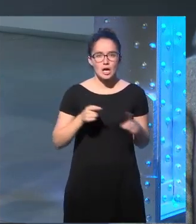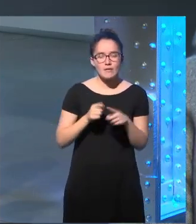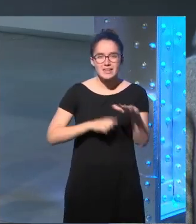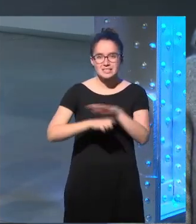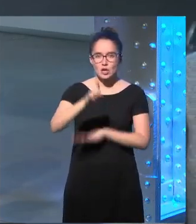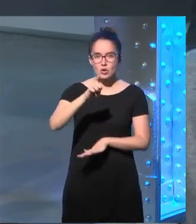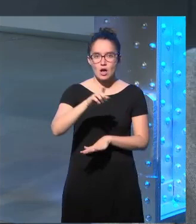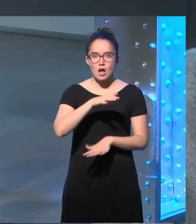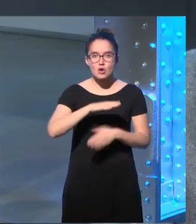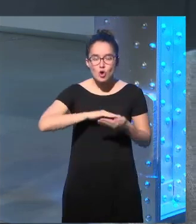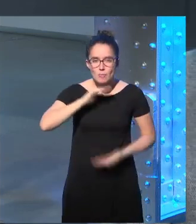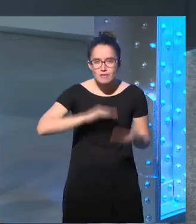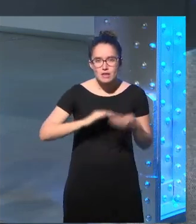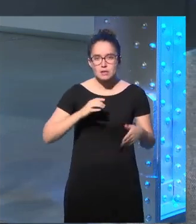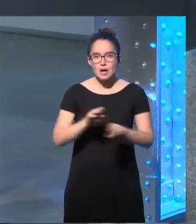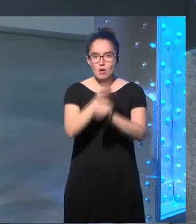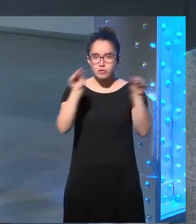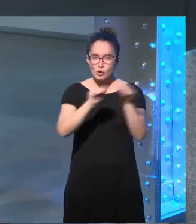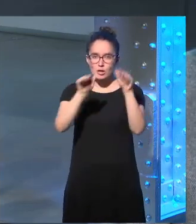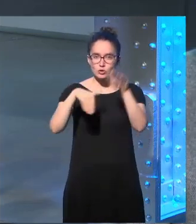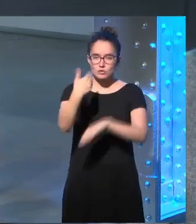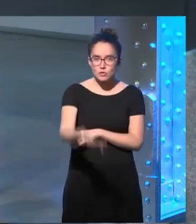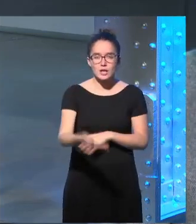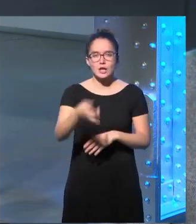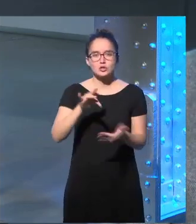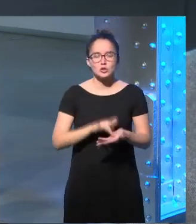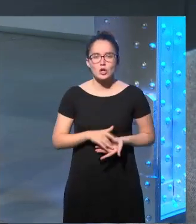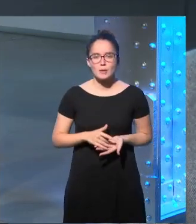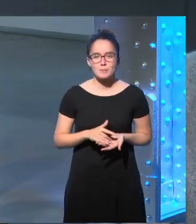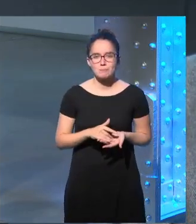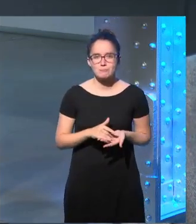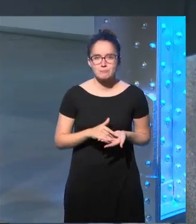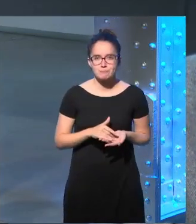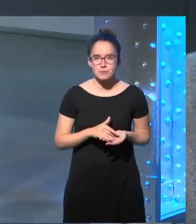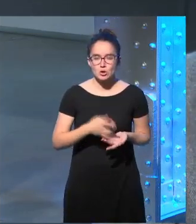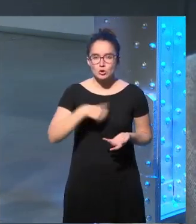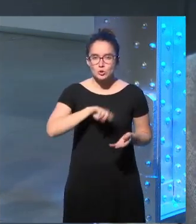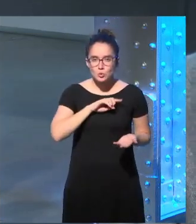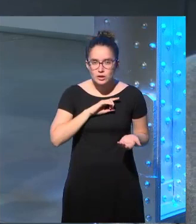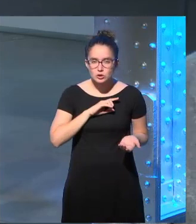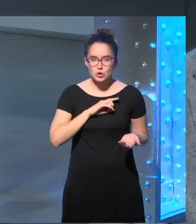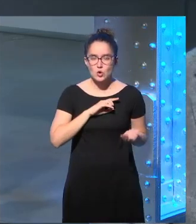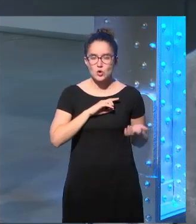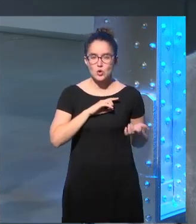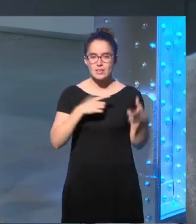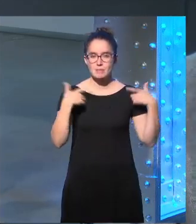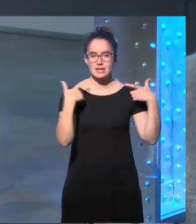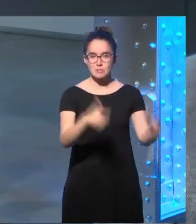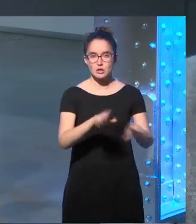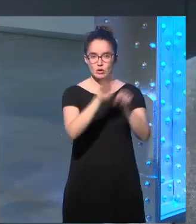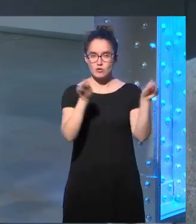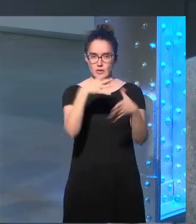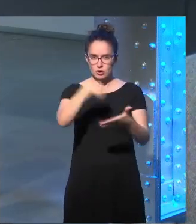and we have many options to develop skills, to train ourselves outside. We even have our